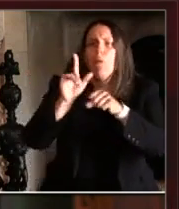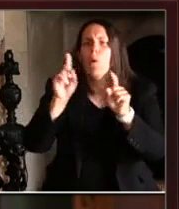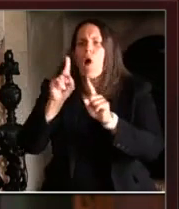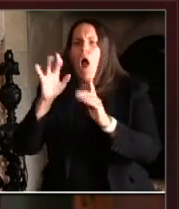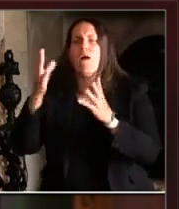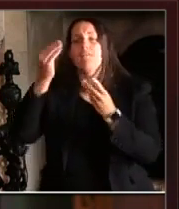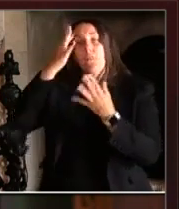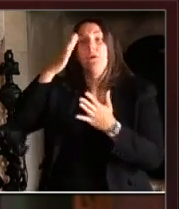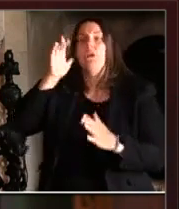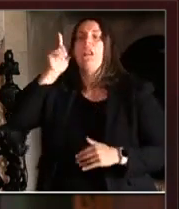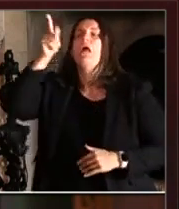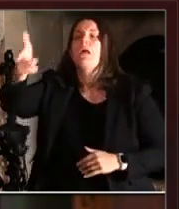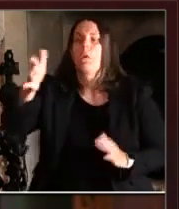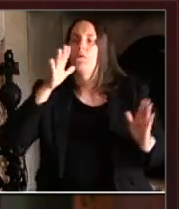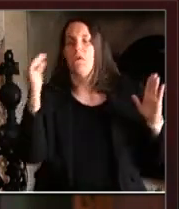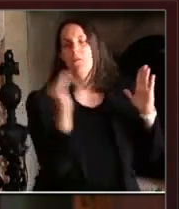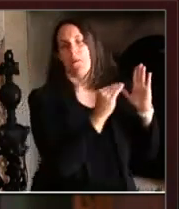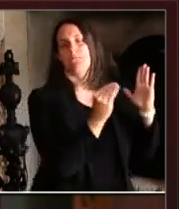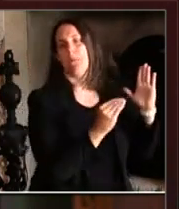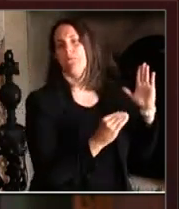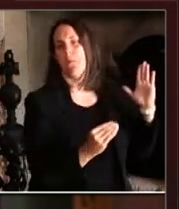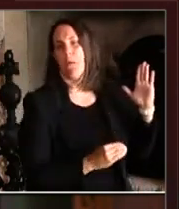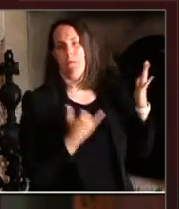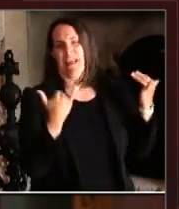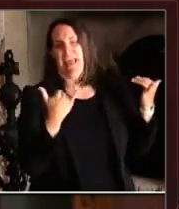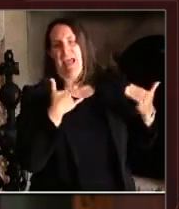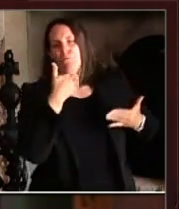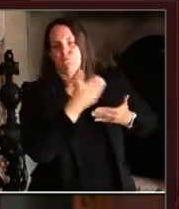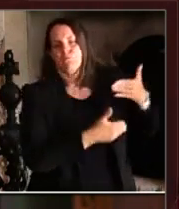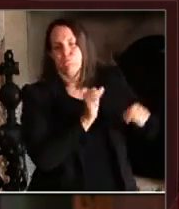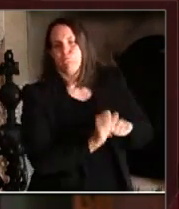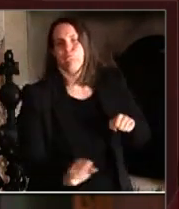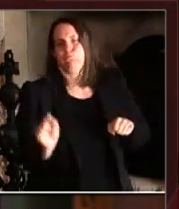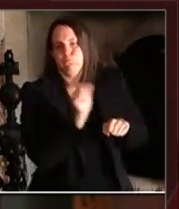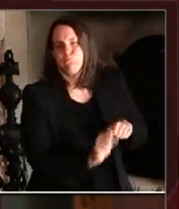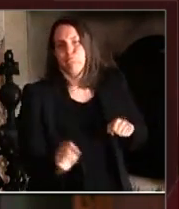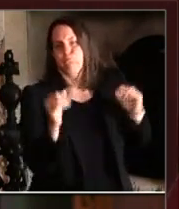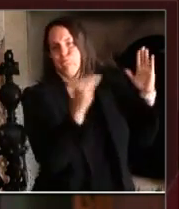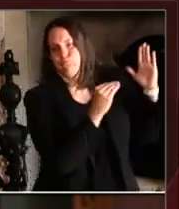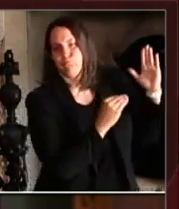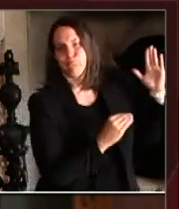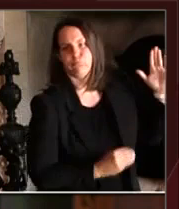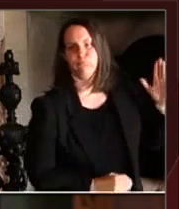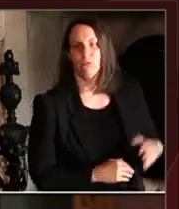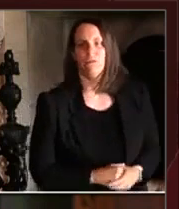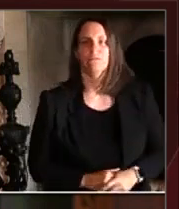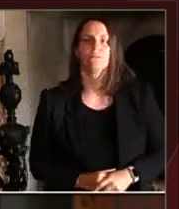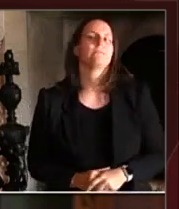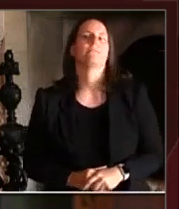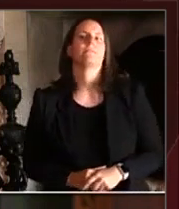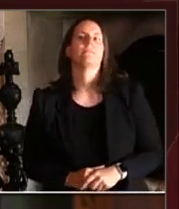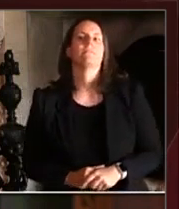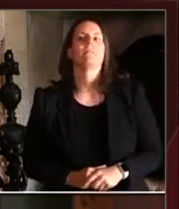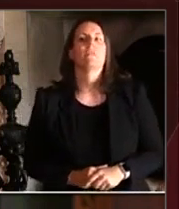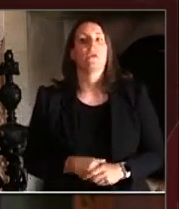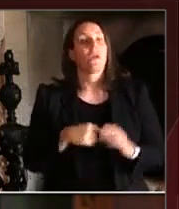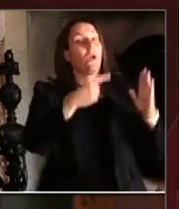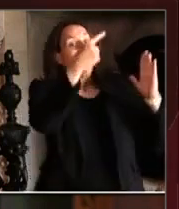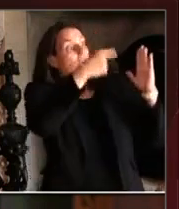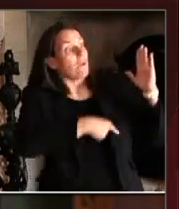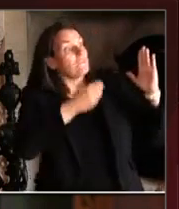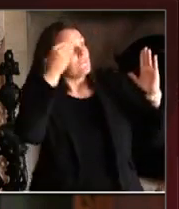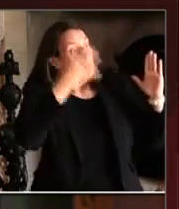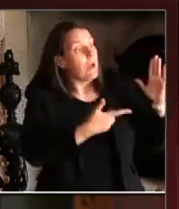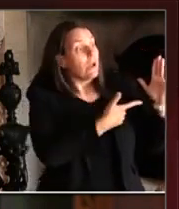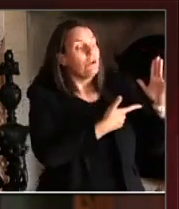begun displaying today. So data-informed decisions are better decisions, and it is our aim to effectively support counties and